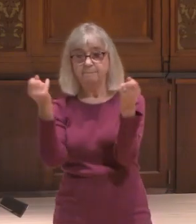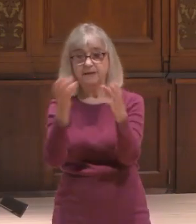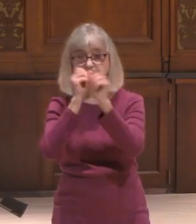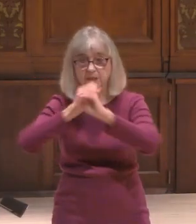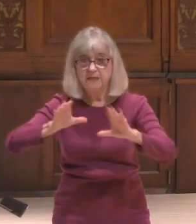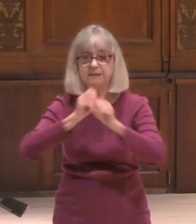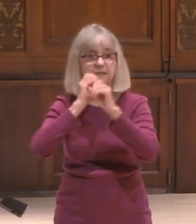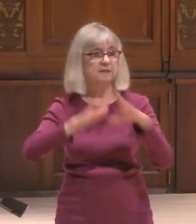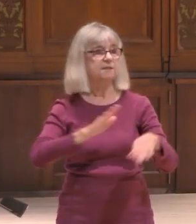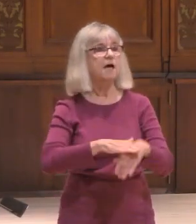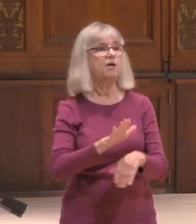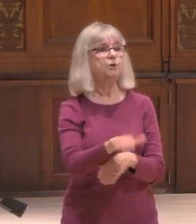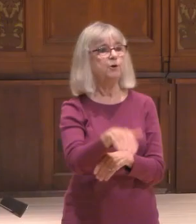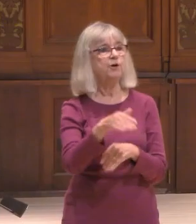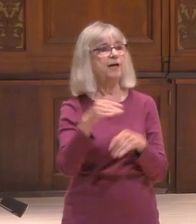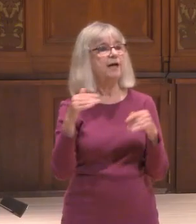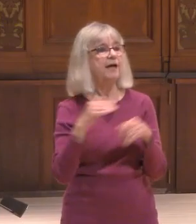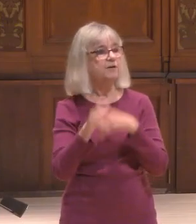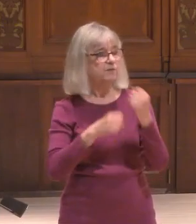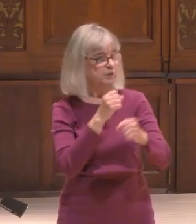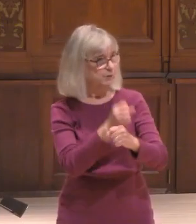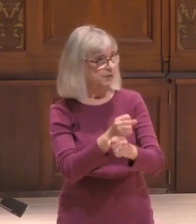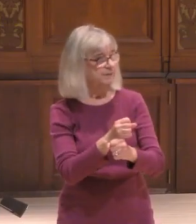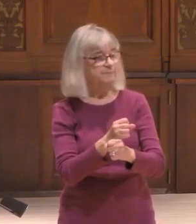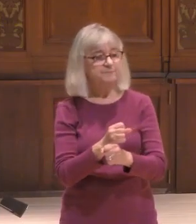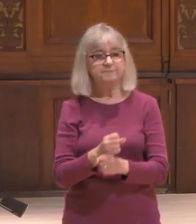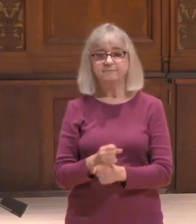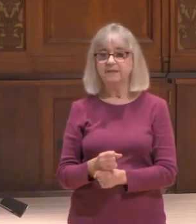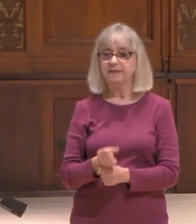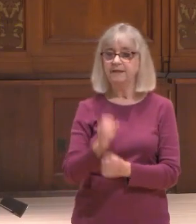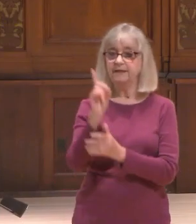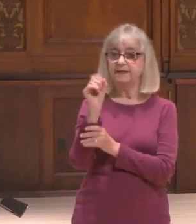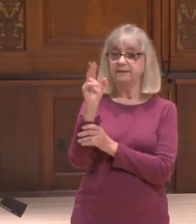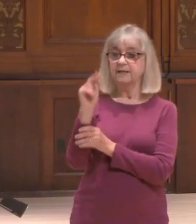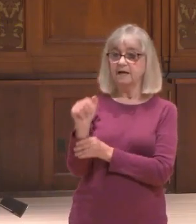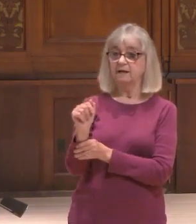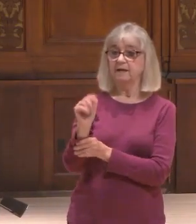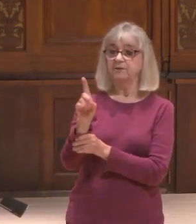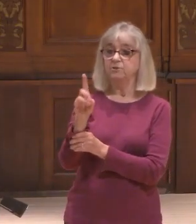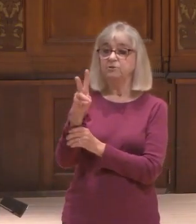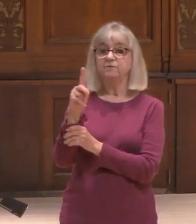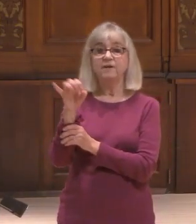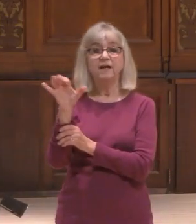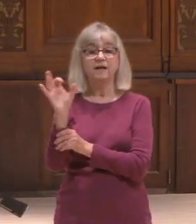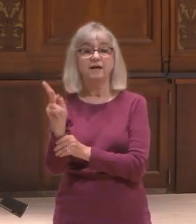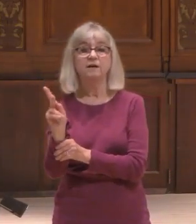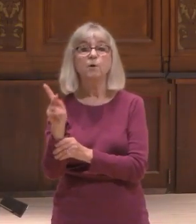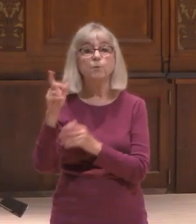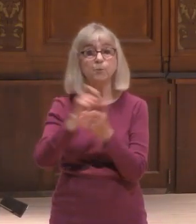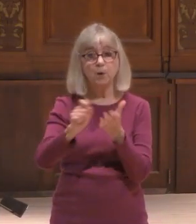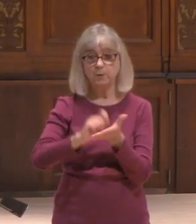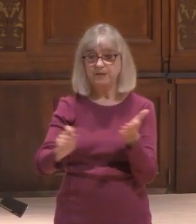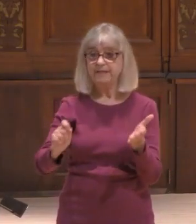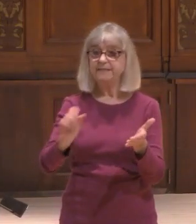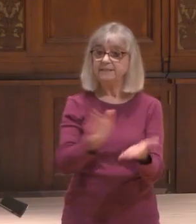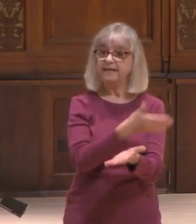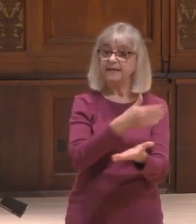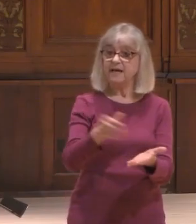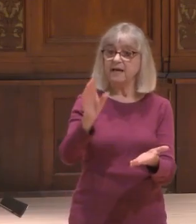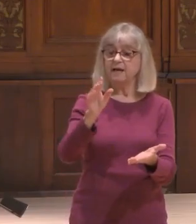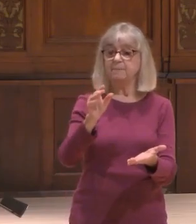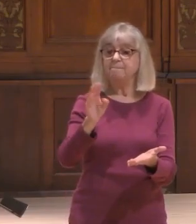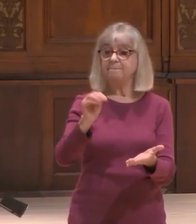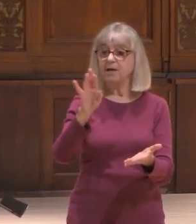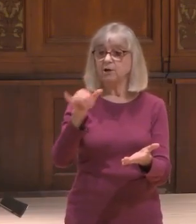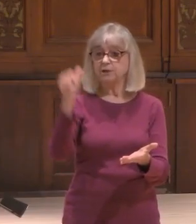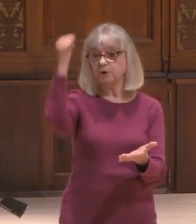your anniversary. Don Novak wrote, singing at Mary's ordination at Eastman, presenting